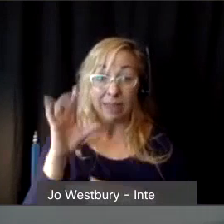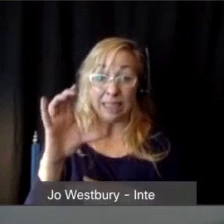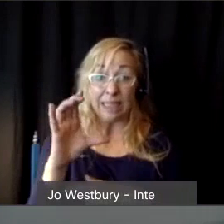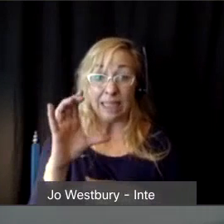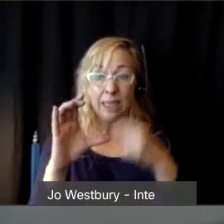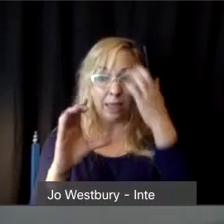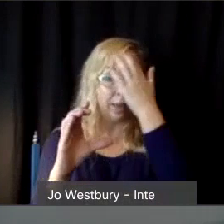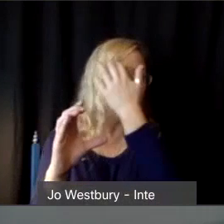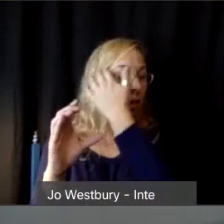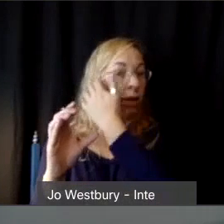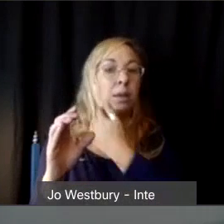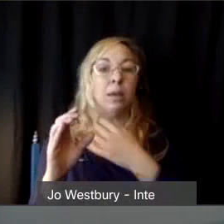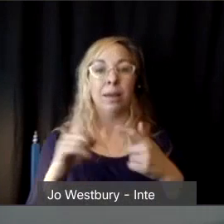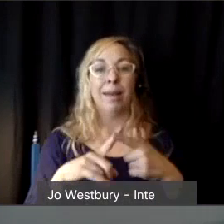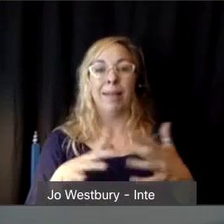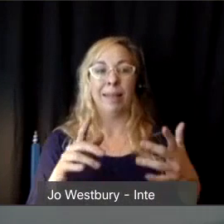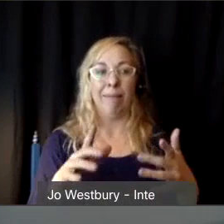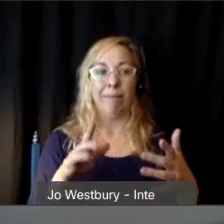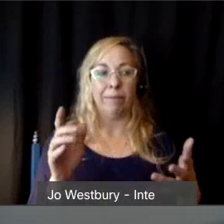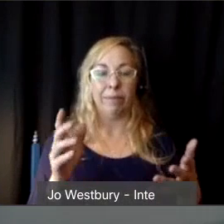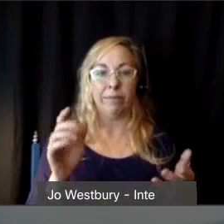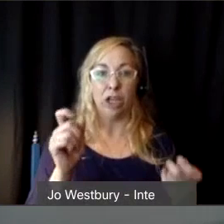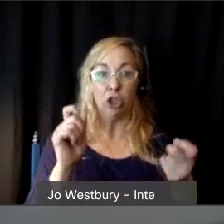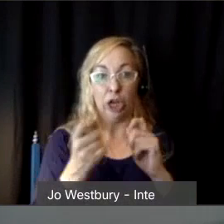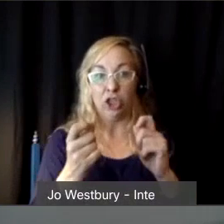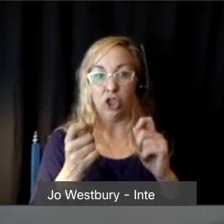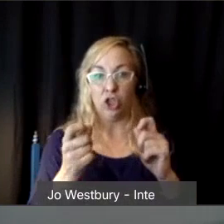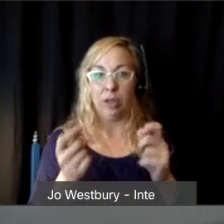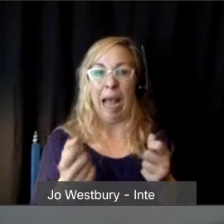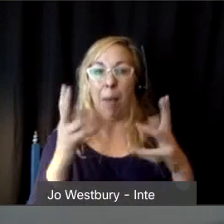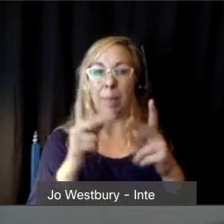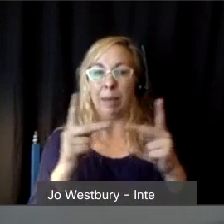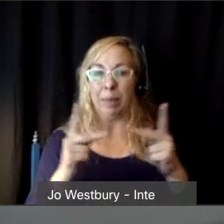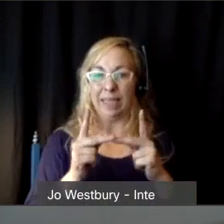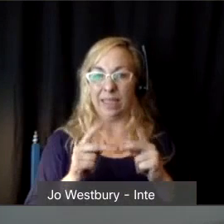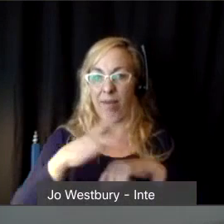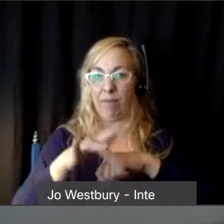certain number of voting sites where people can go.